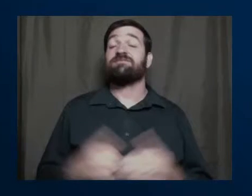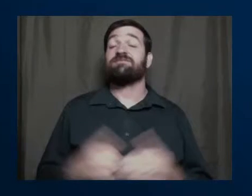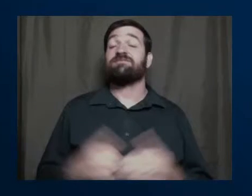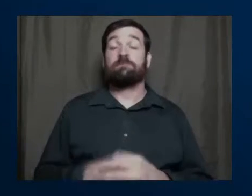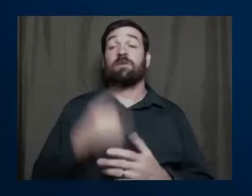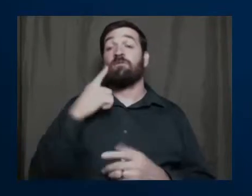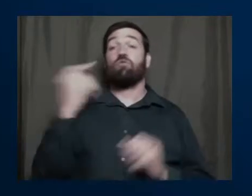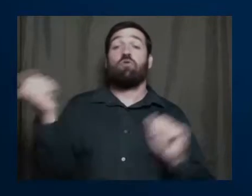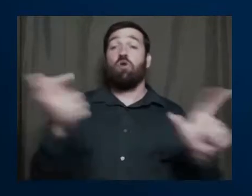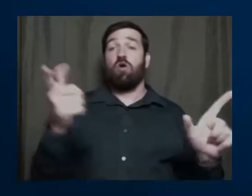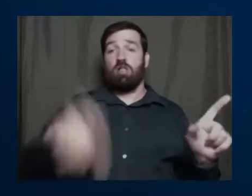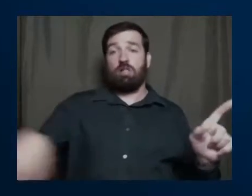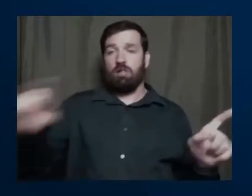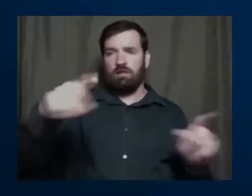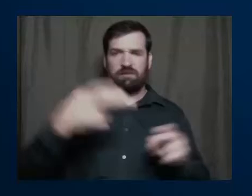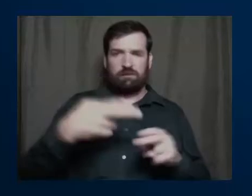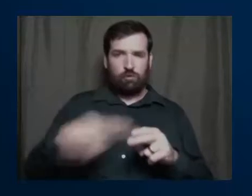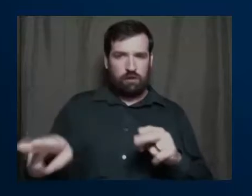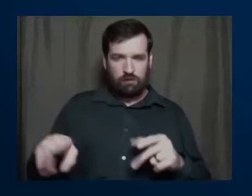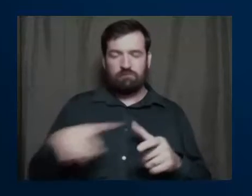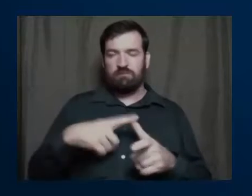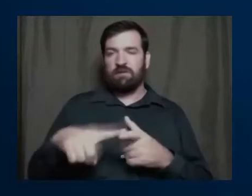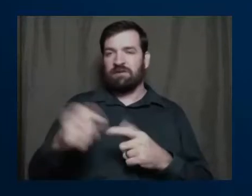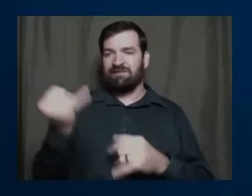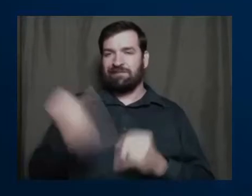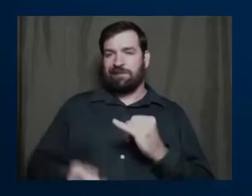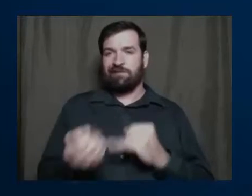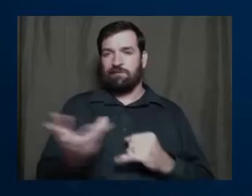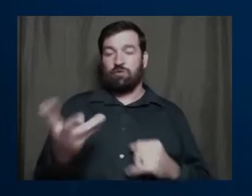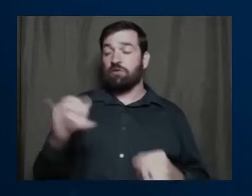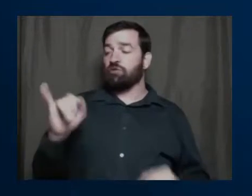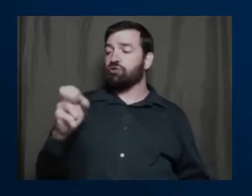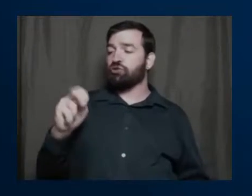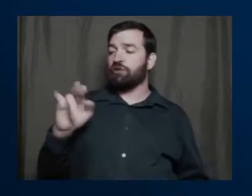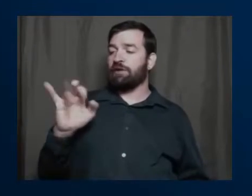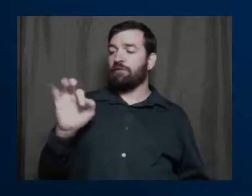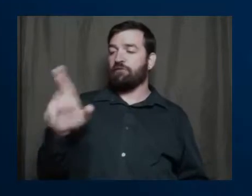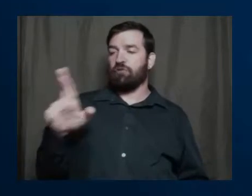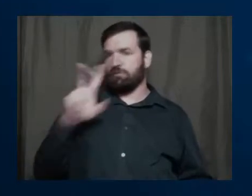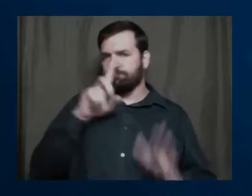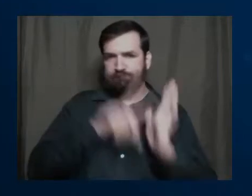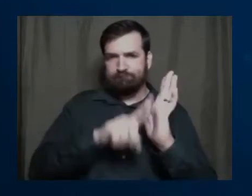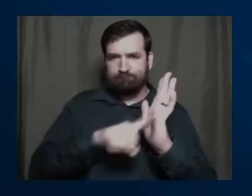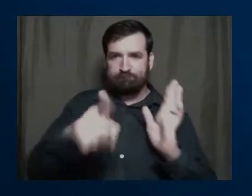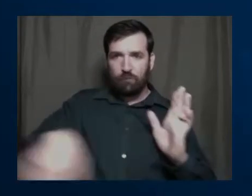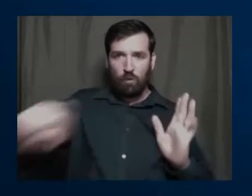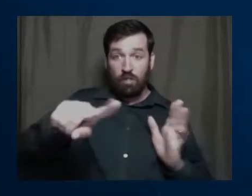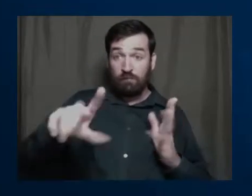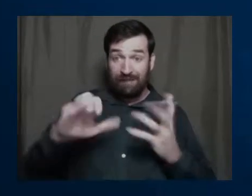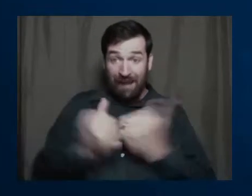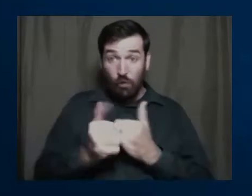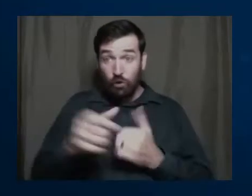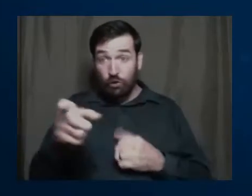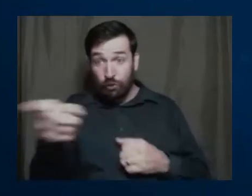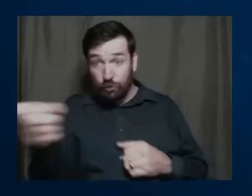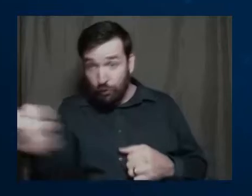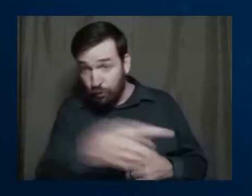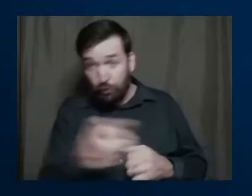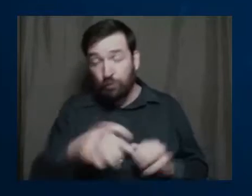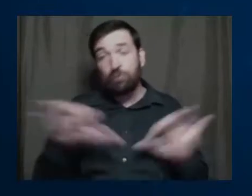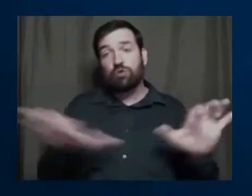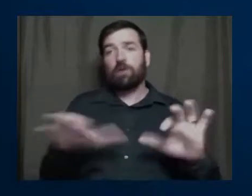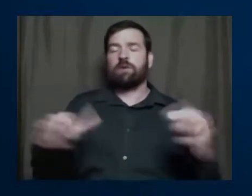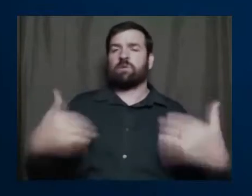to the last couple of questions. Jennifer is checking in on all of you today. She says, doctors, how are you doing? This must be such a frustrating time with so much science